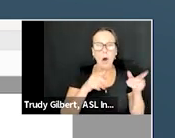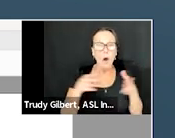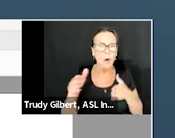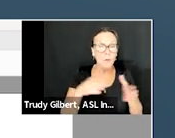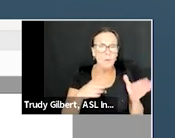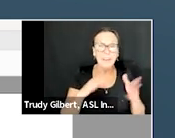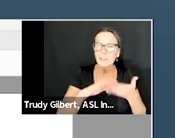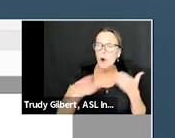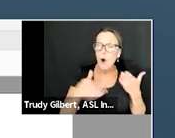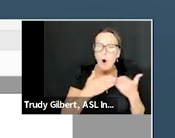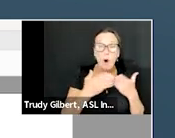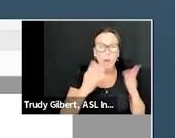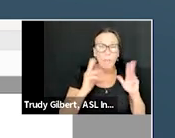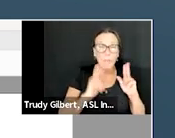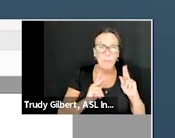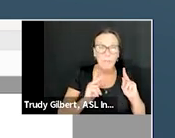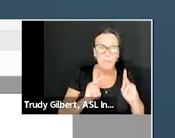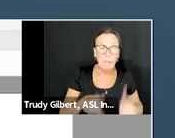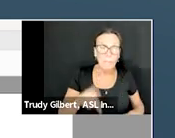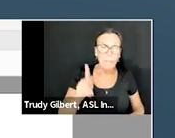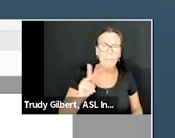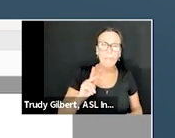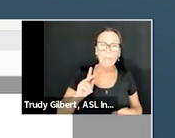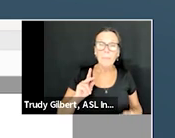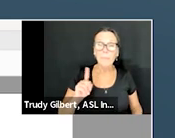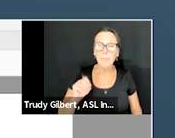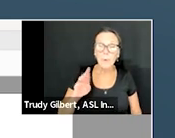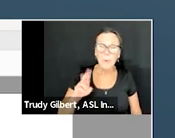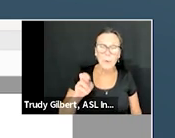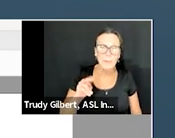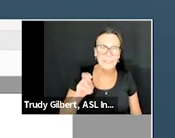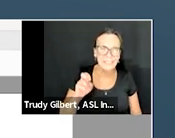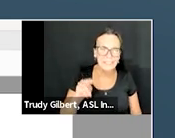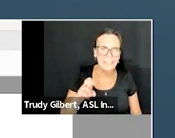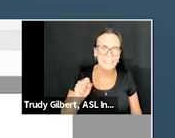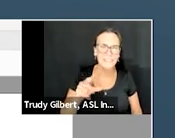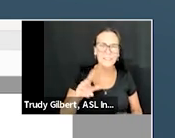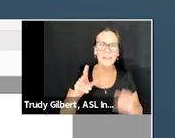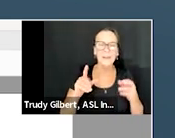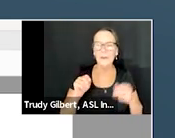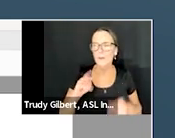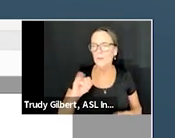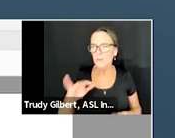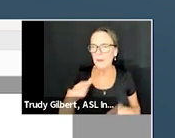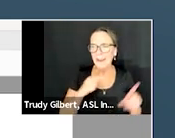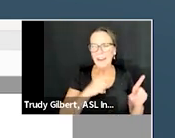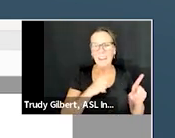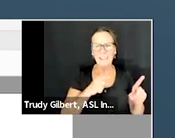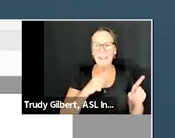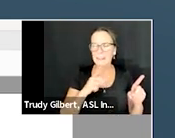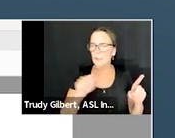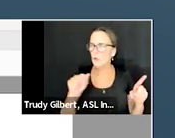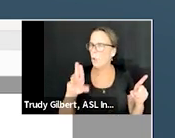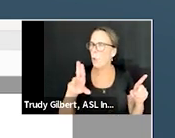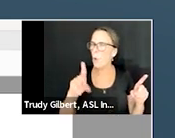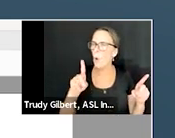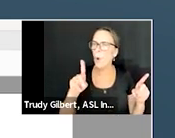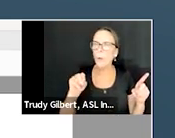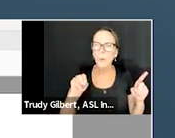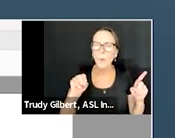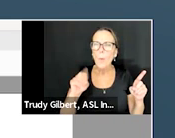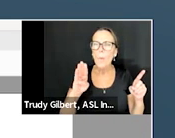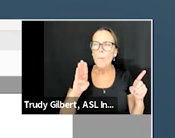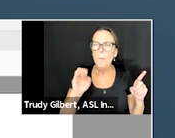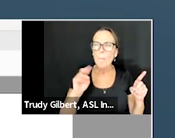Trail, that's at 127 Combs Road, and that's part of the Mass Audubon property, so there is an entry fee.